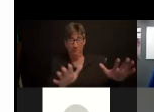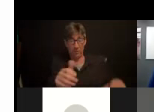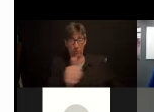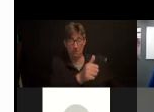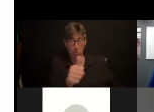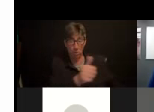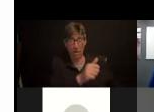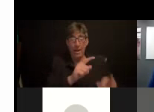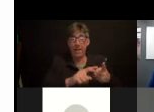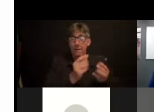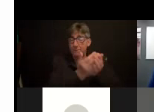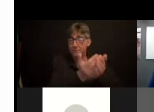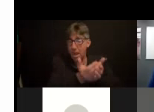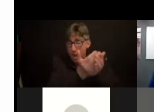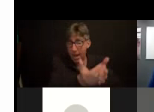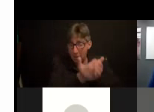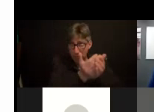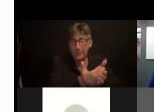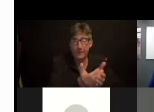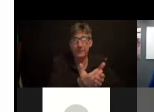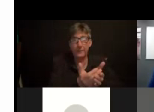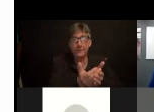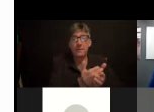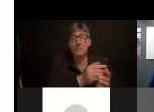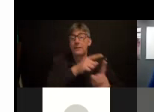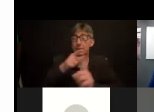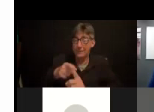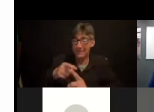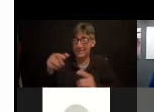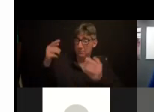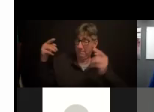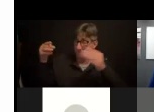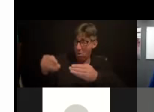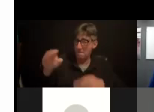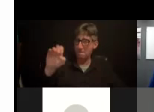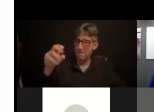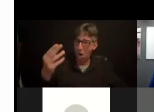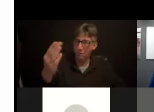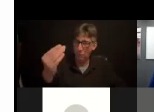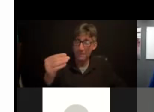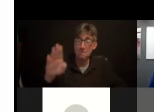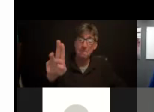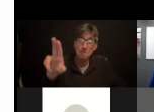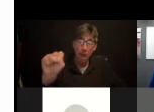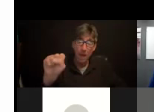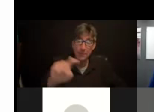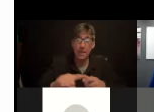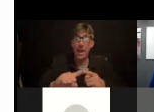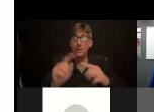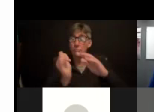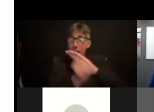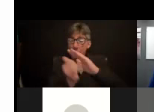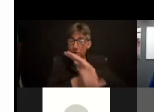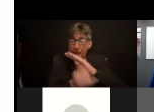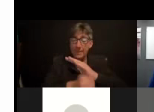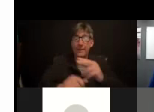help explain the changes that are going to effect on March 14th for bus and rapid transit and April 5th for commuter rail, which also has